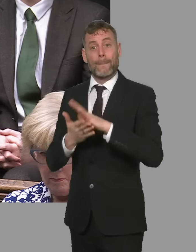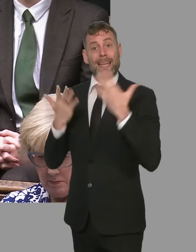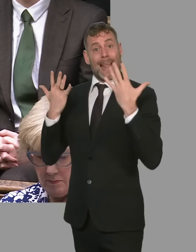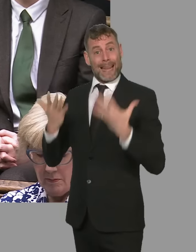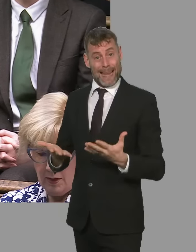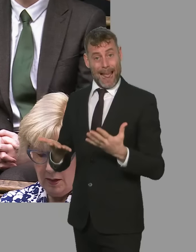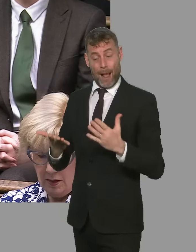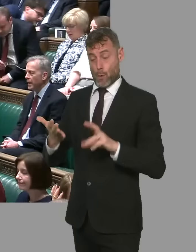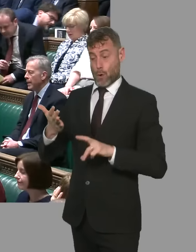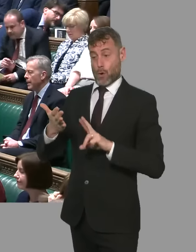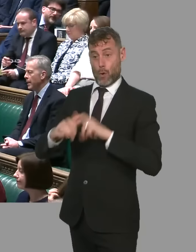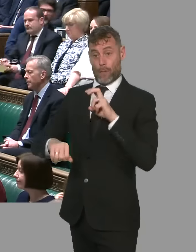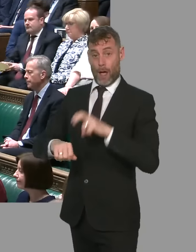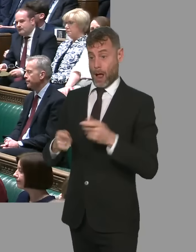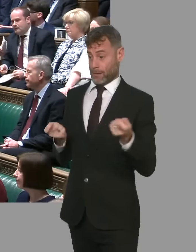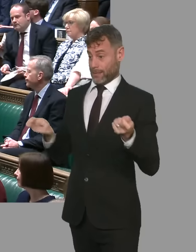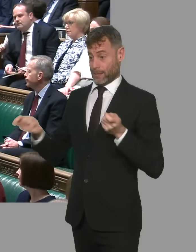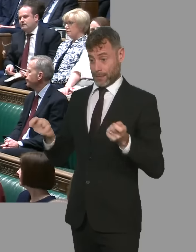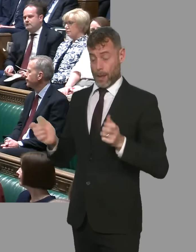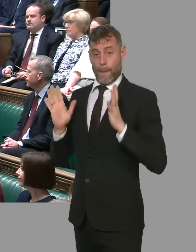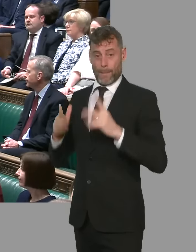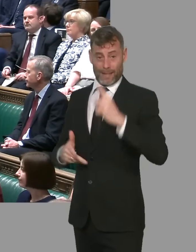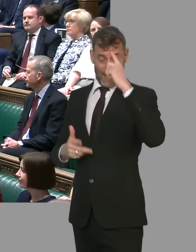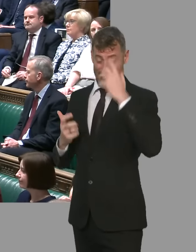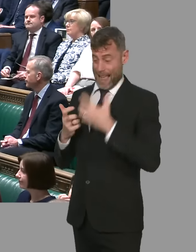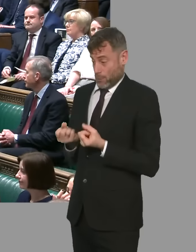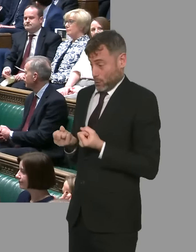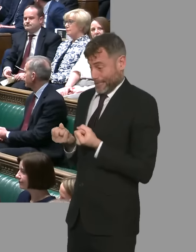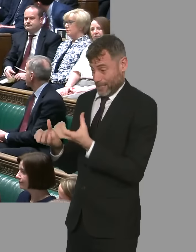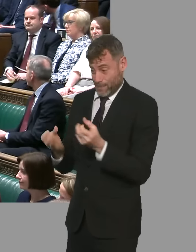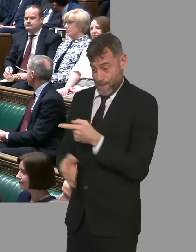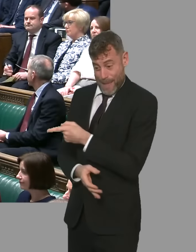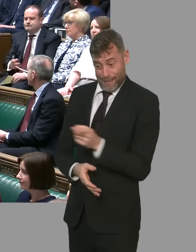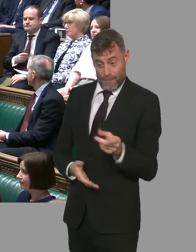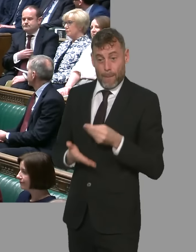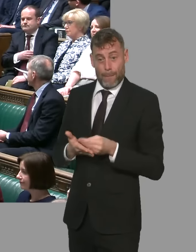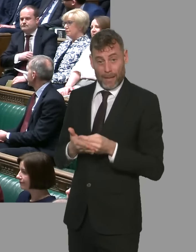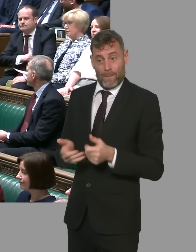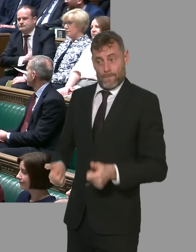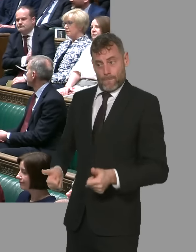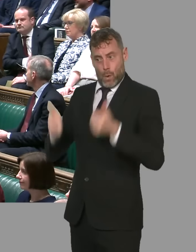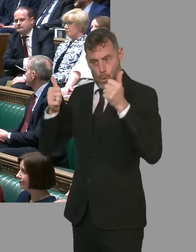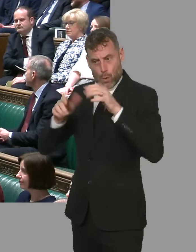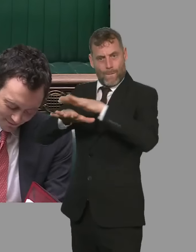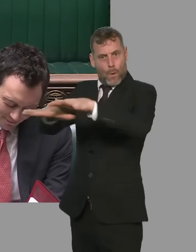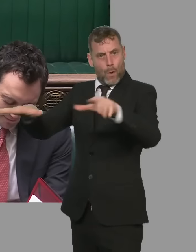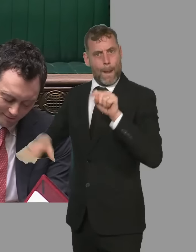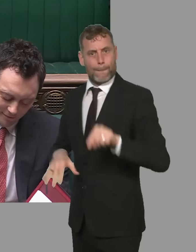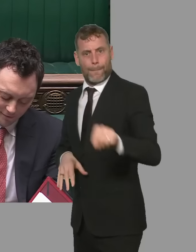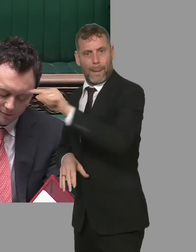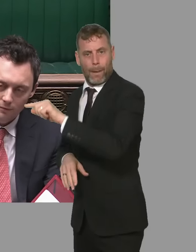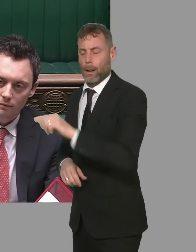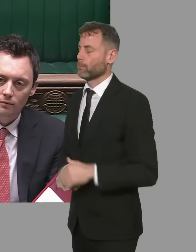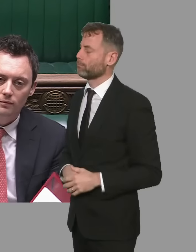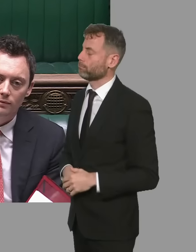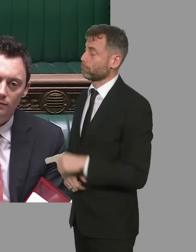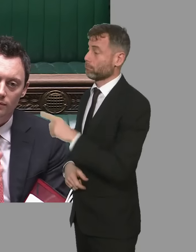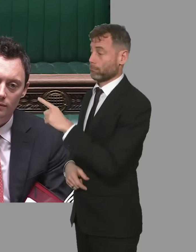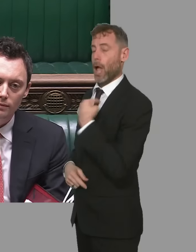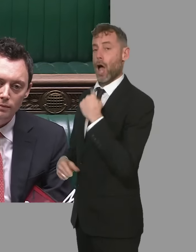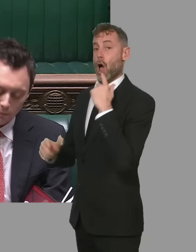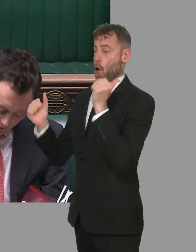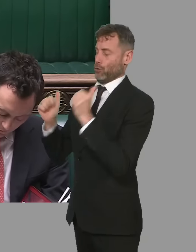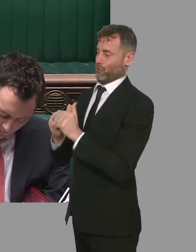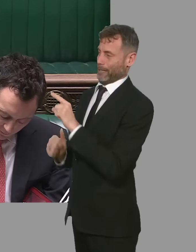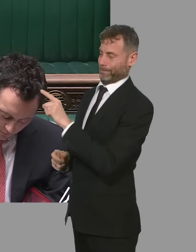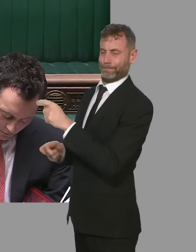Northern Ireland? I do agree with my honourable friend. The government has taken a decision to enable,